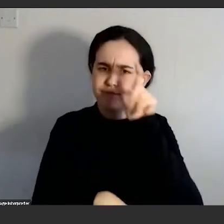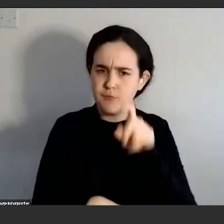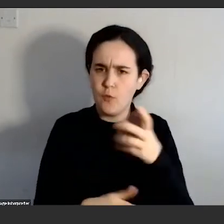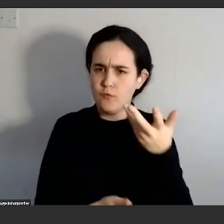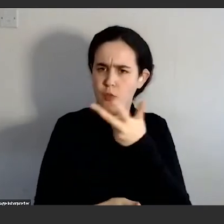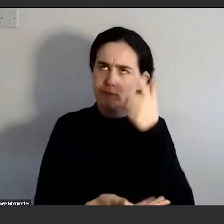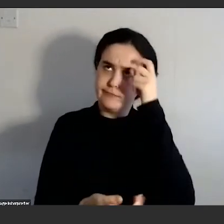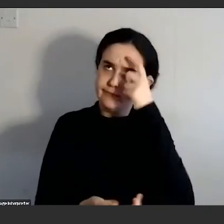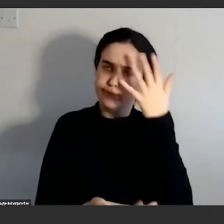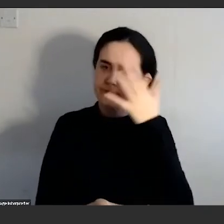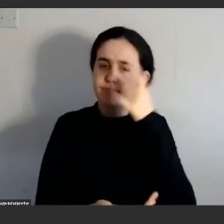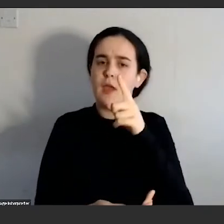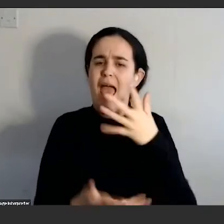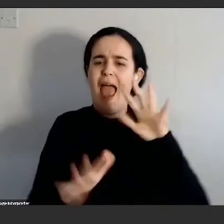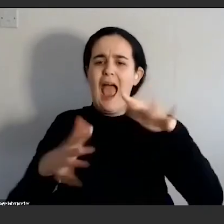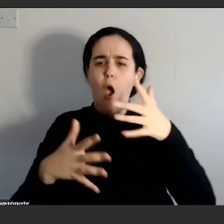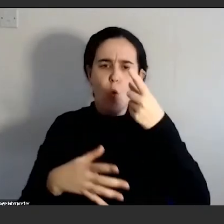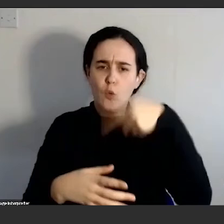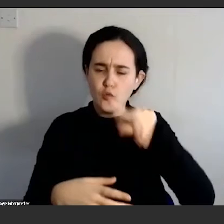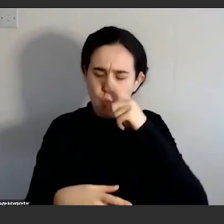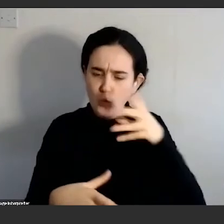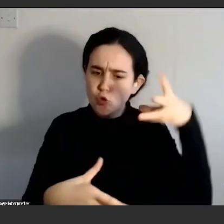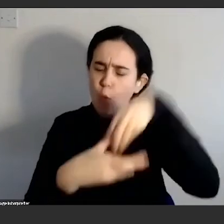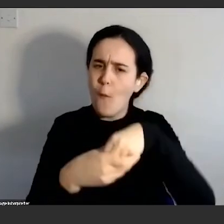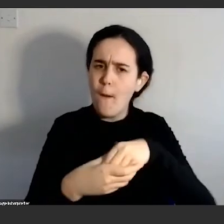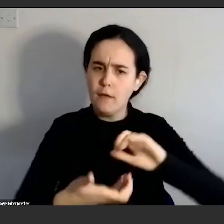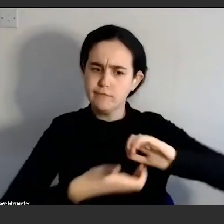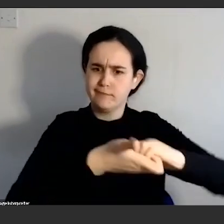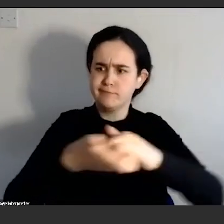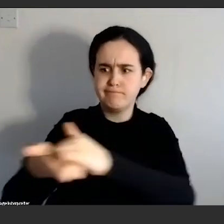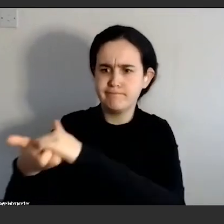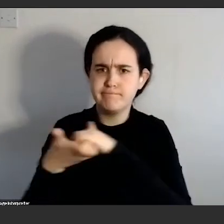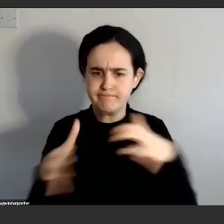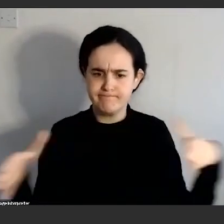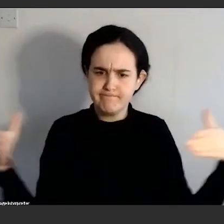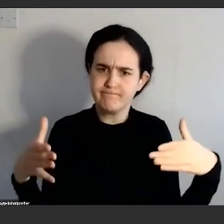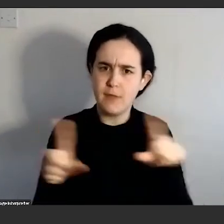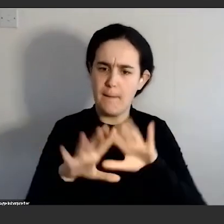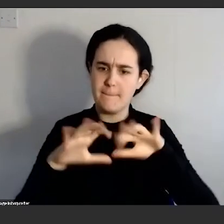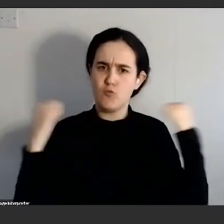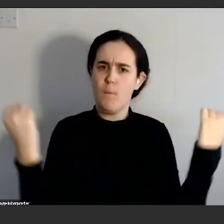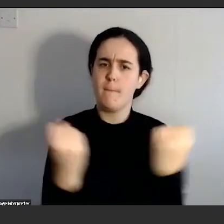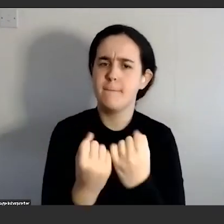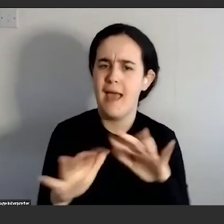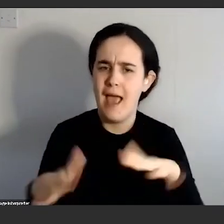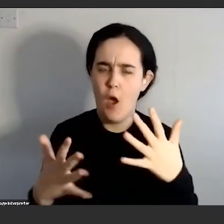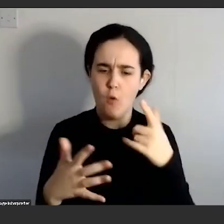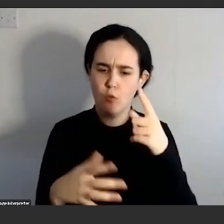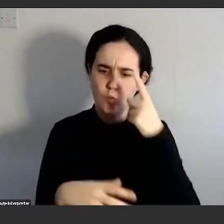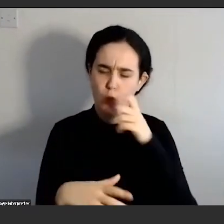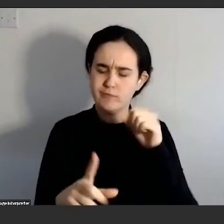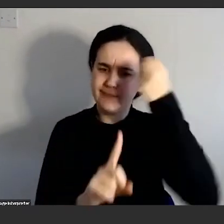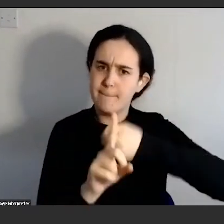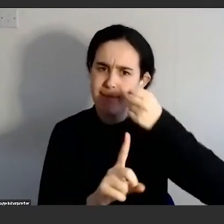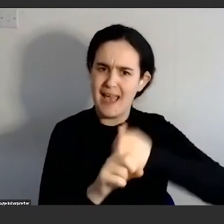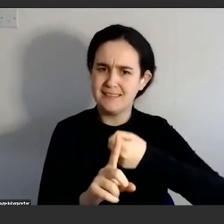with Jane, looking at seniors and disability awareness and that advocacy, how that happens. Chris, how is that going to happen?